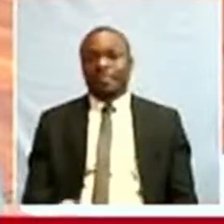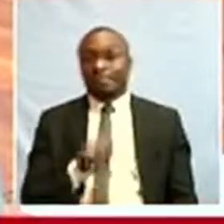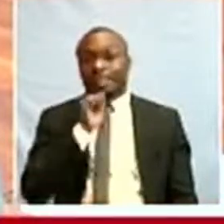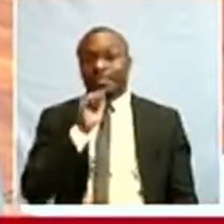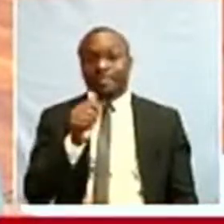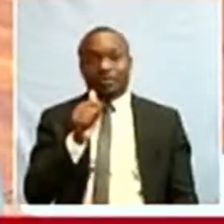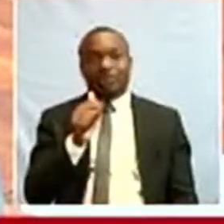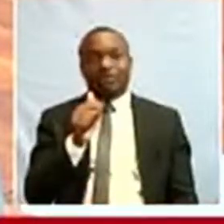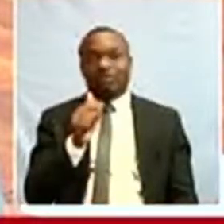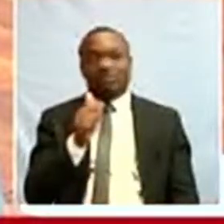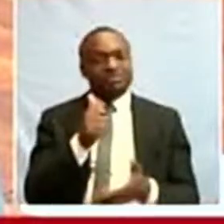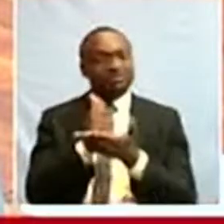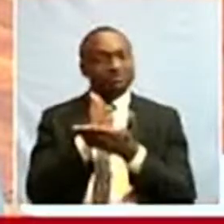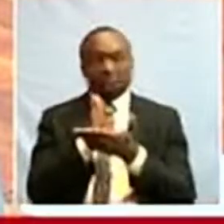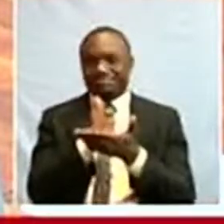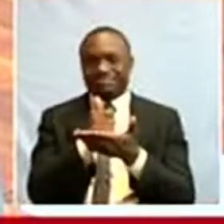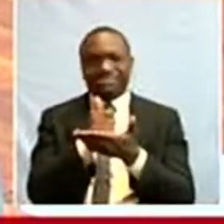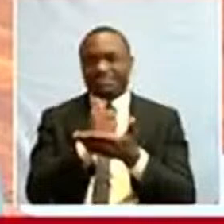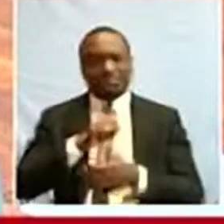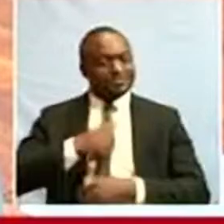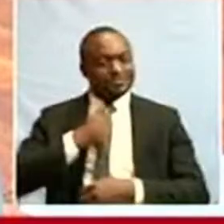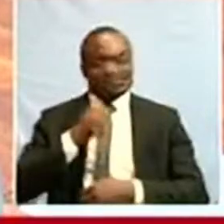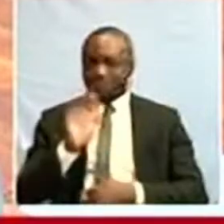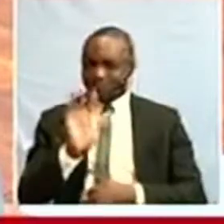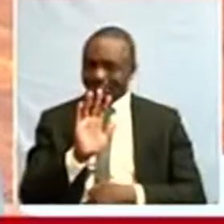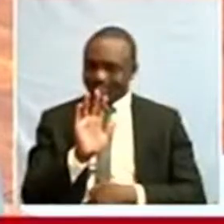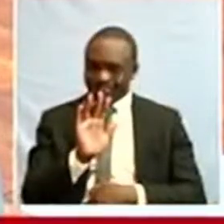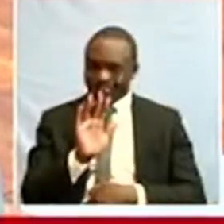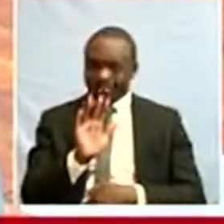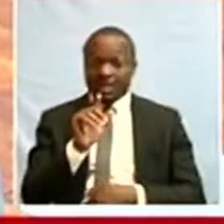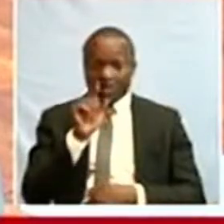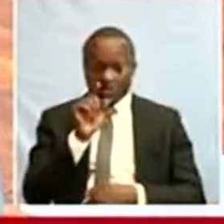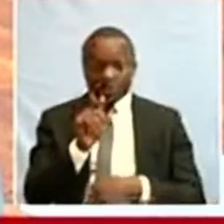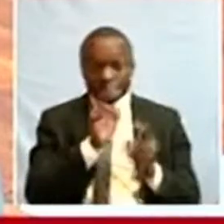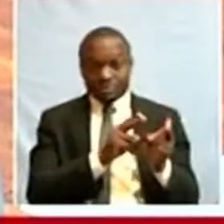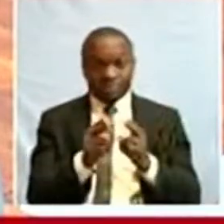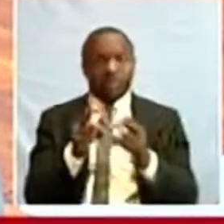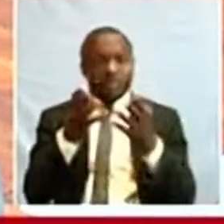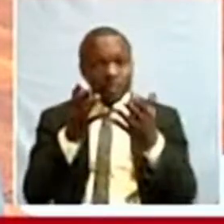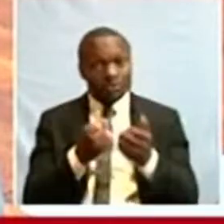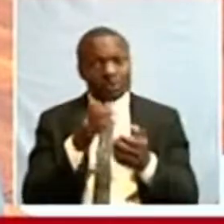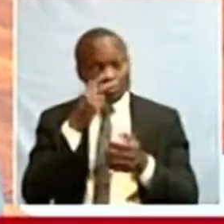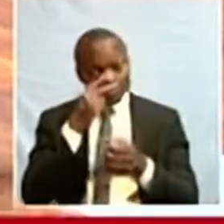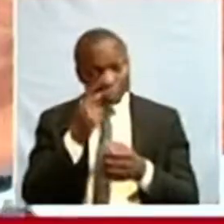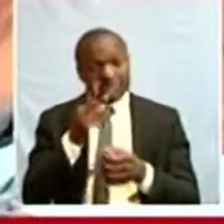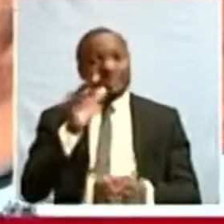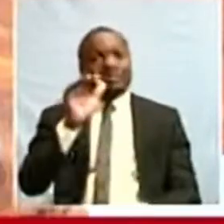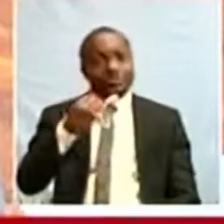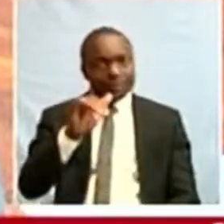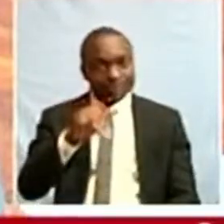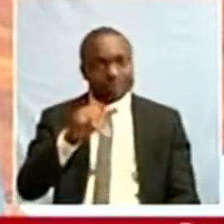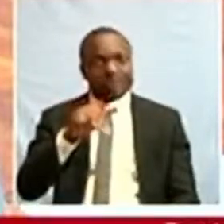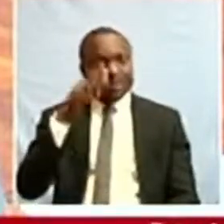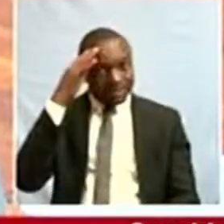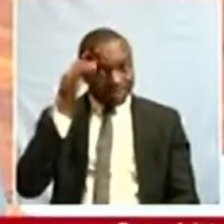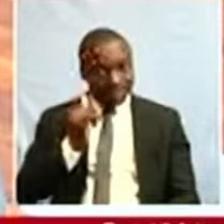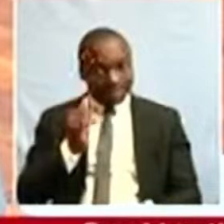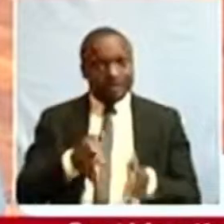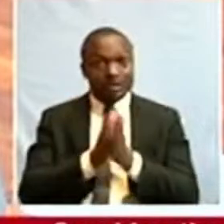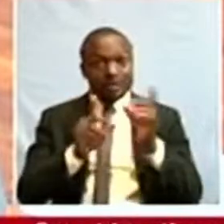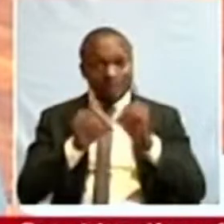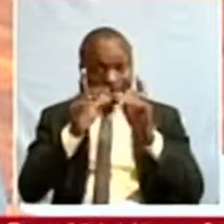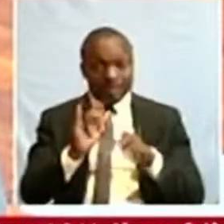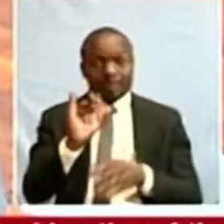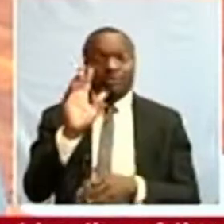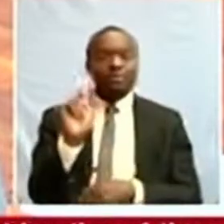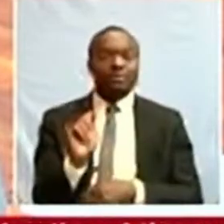not making progress. I think those are the answers we want, and we want to see that yes. That's why I've asked the Director